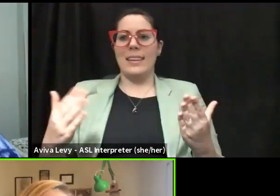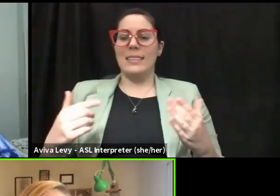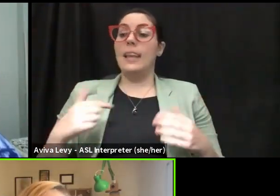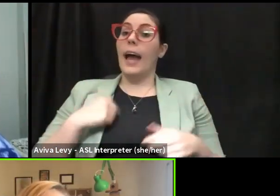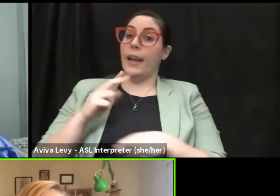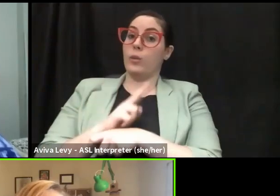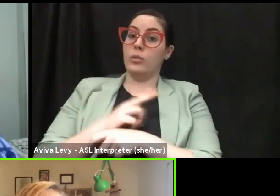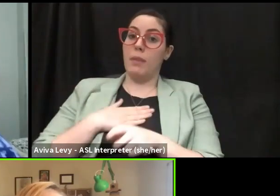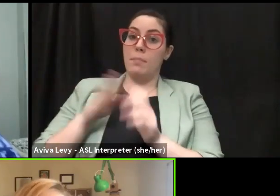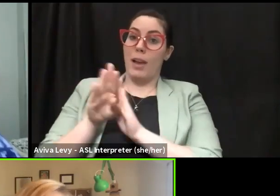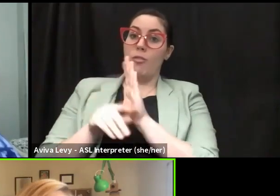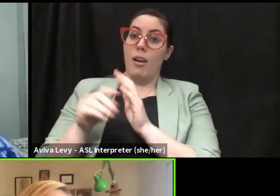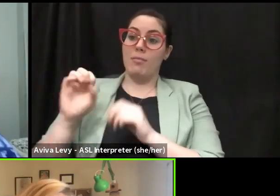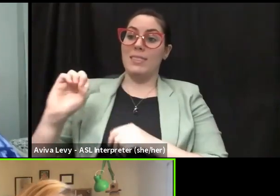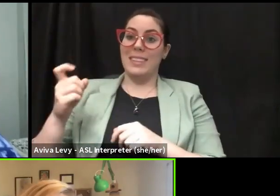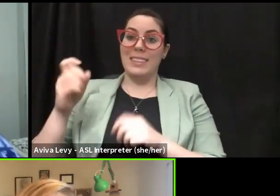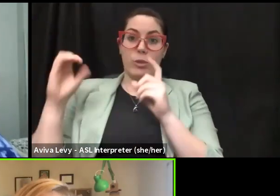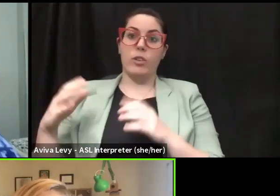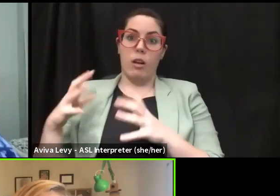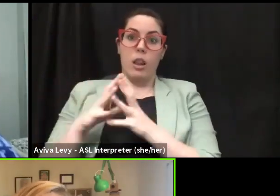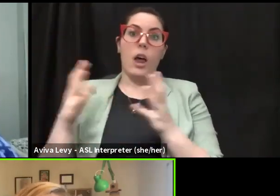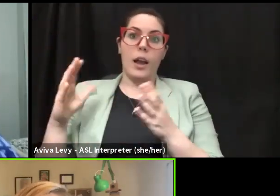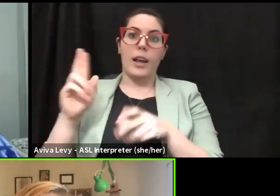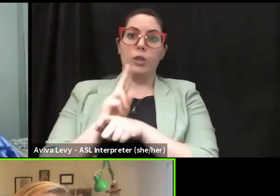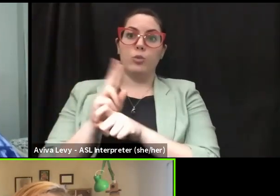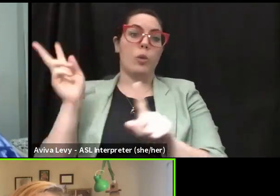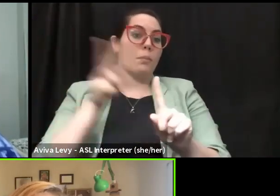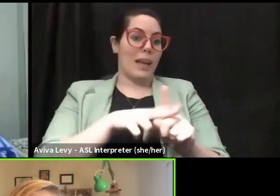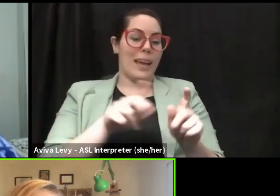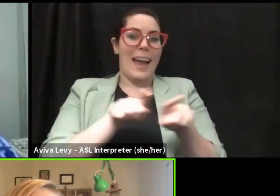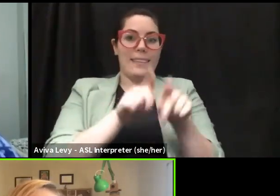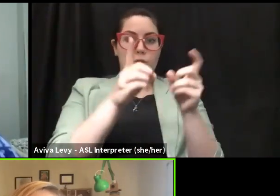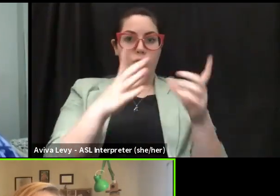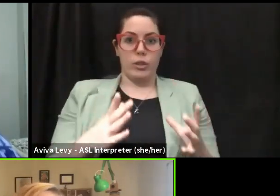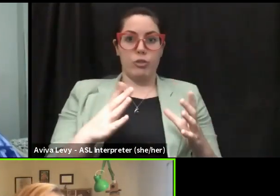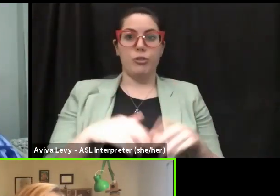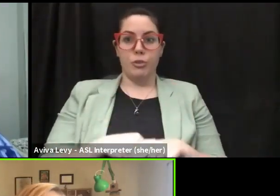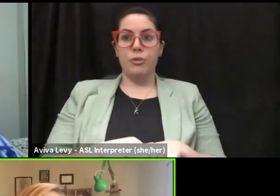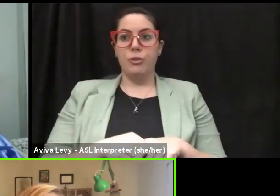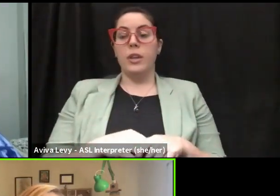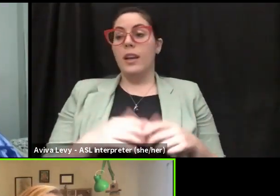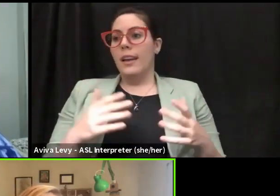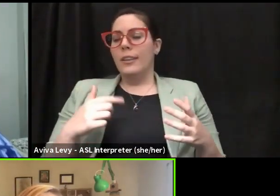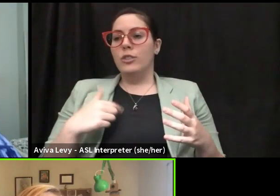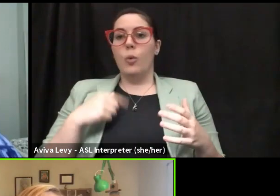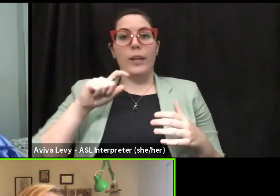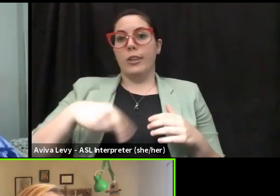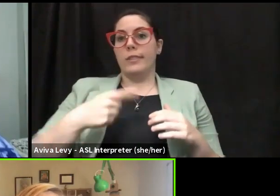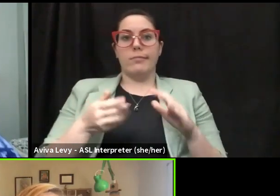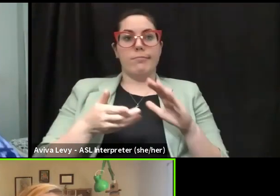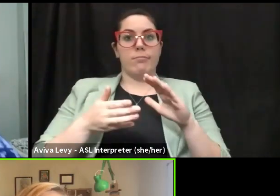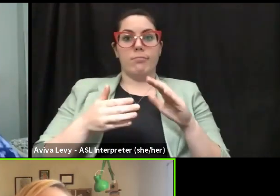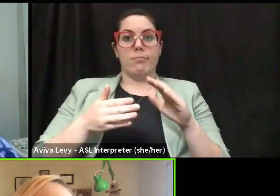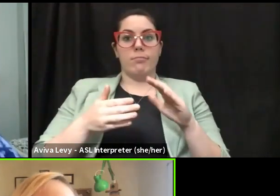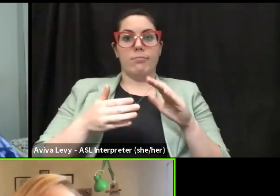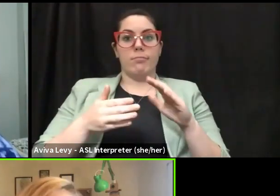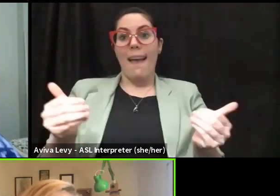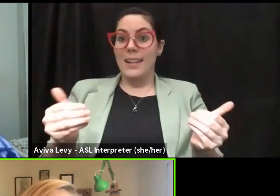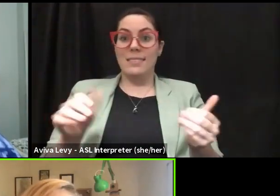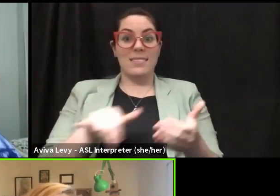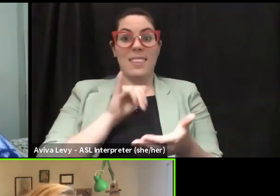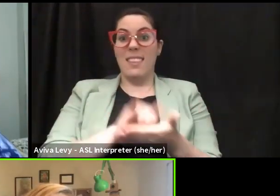background, and also just from the way that I direct and operate as a director. And then I just kind of ran with it. And over the last year and a